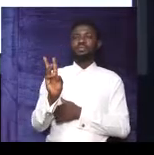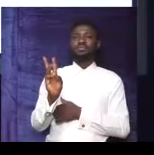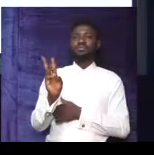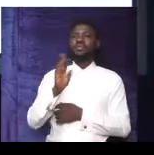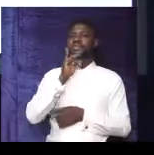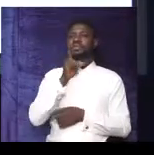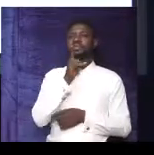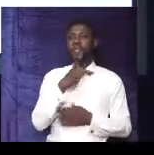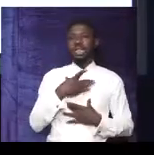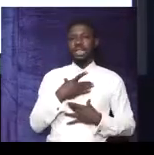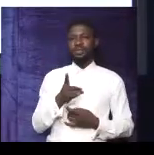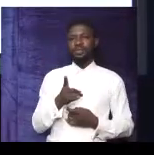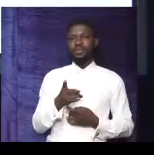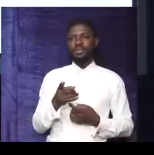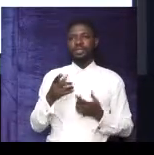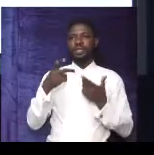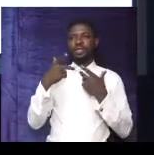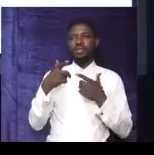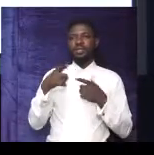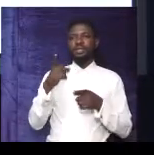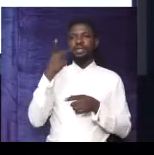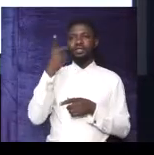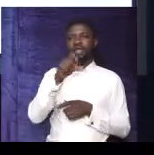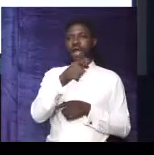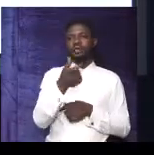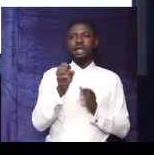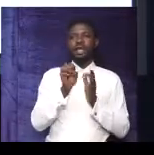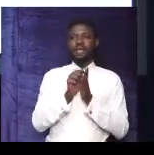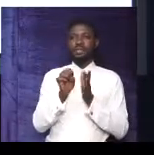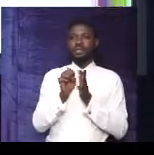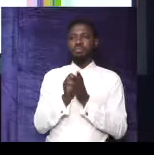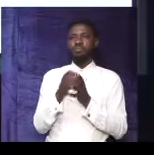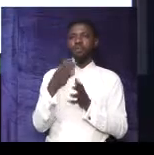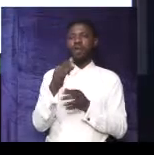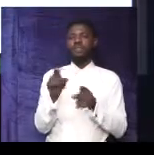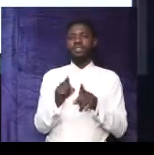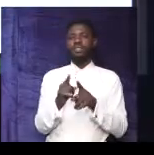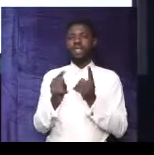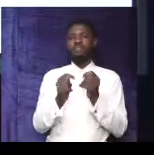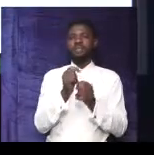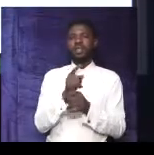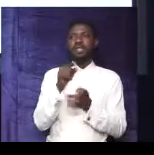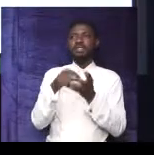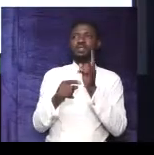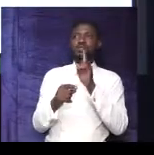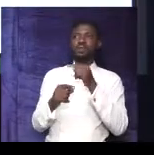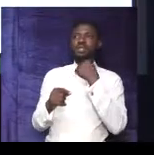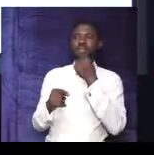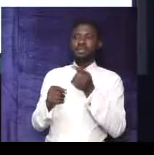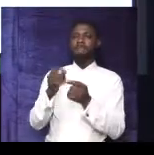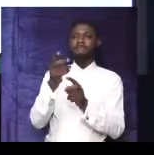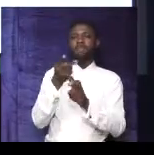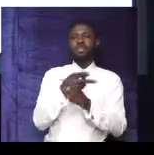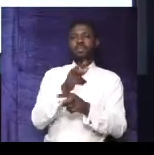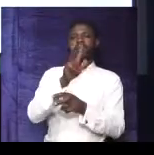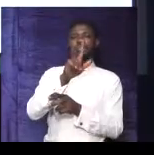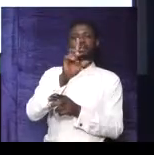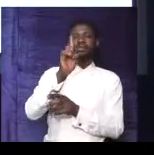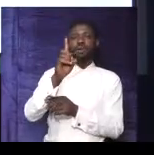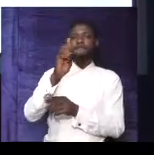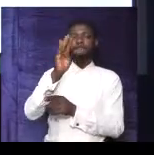276. Isn't it interesting? Let's take a look at another example of the same type. This one here says